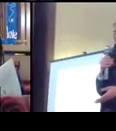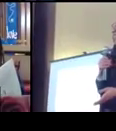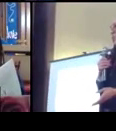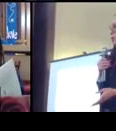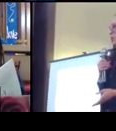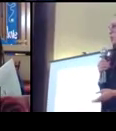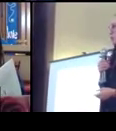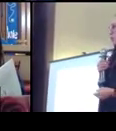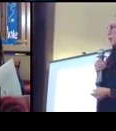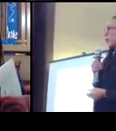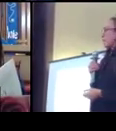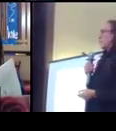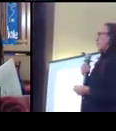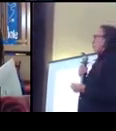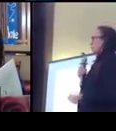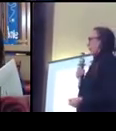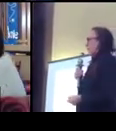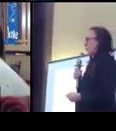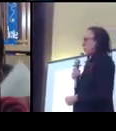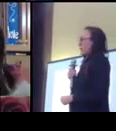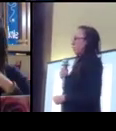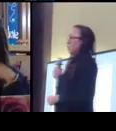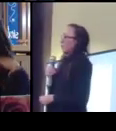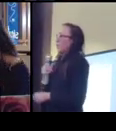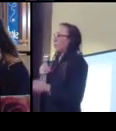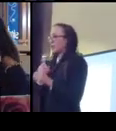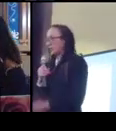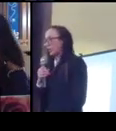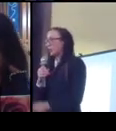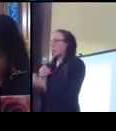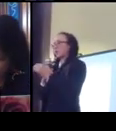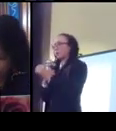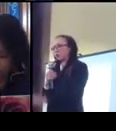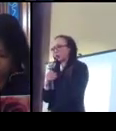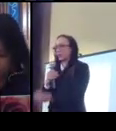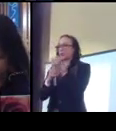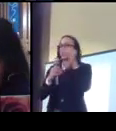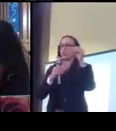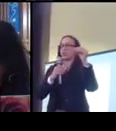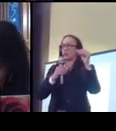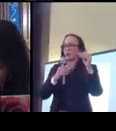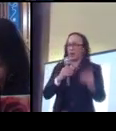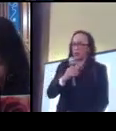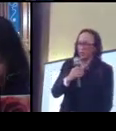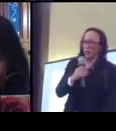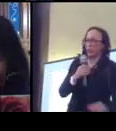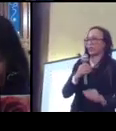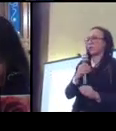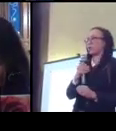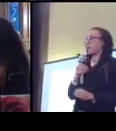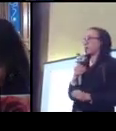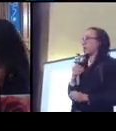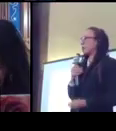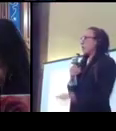We decided to take a little bit of a different path, and that was the path of integration. We didn't think that you could think about transportation without thinking